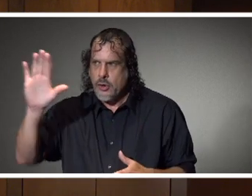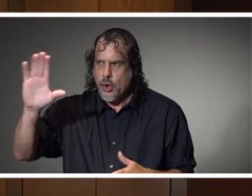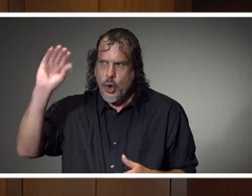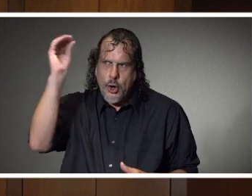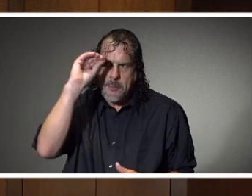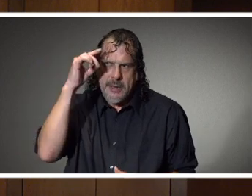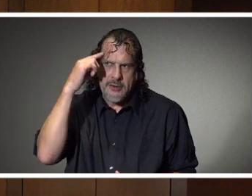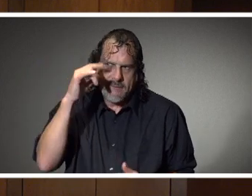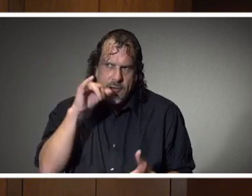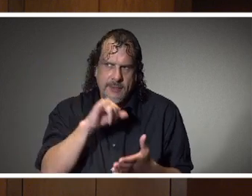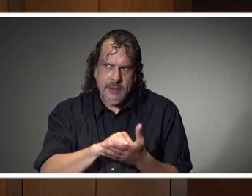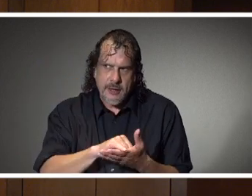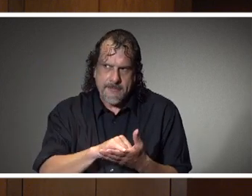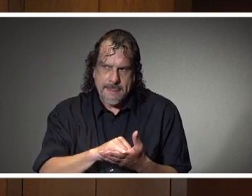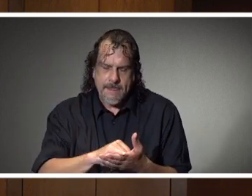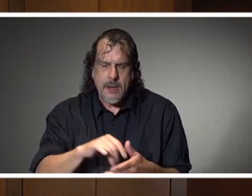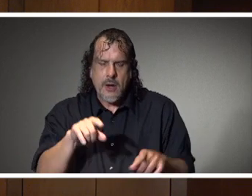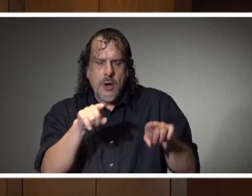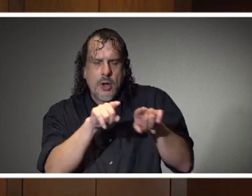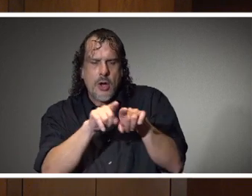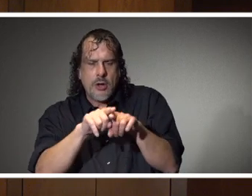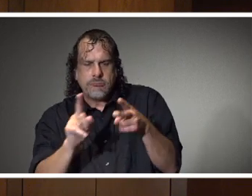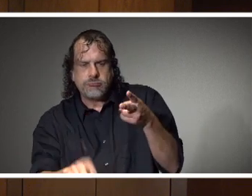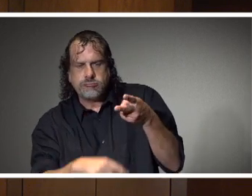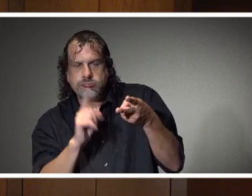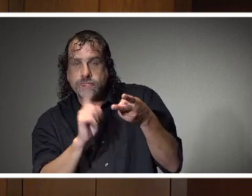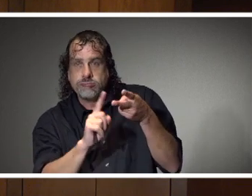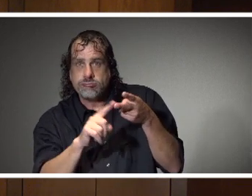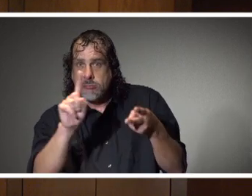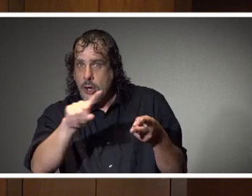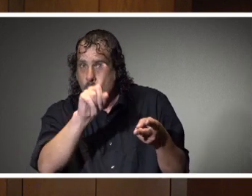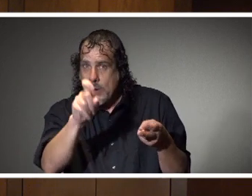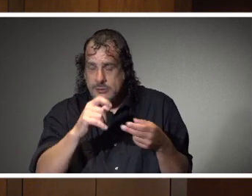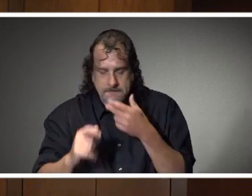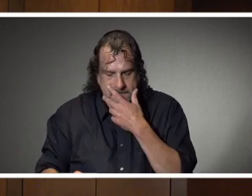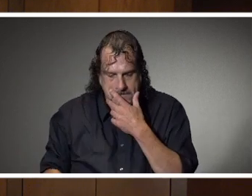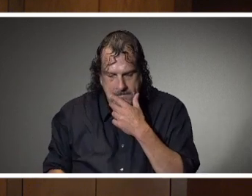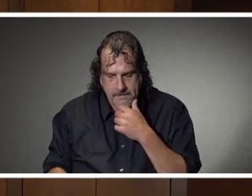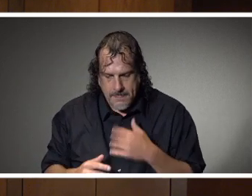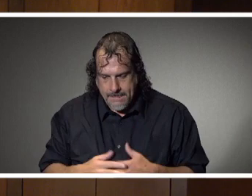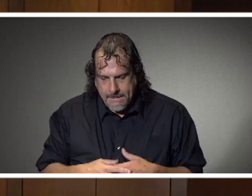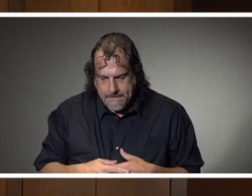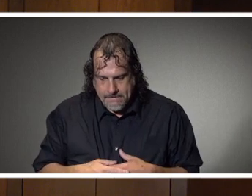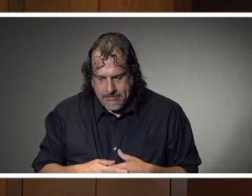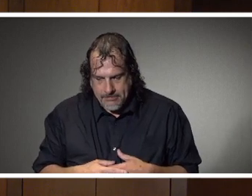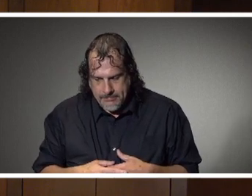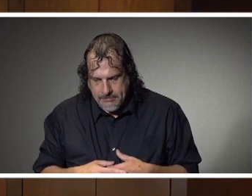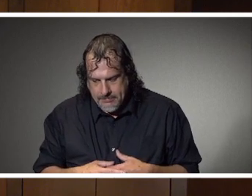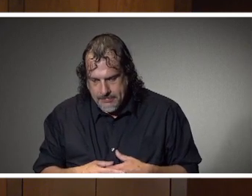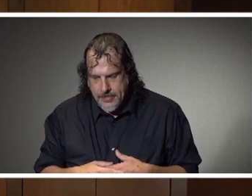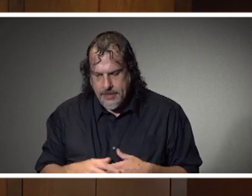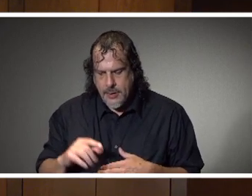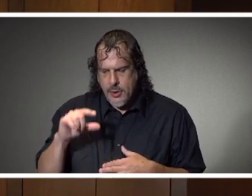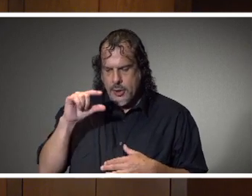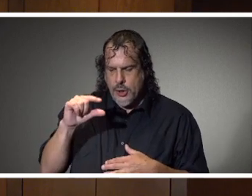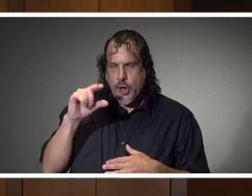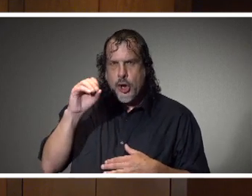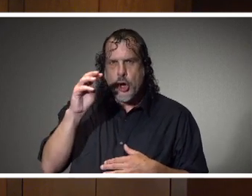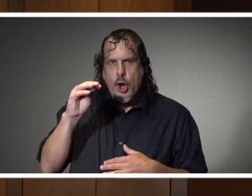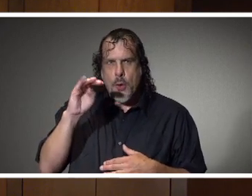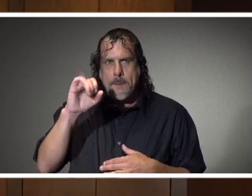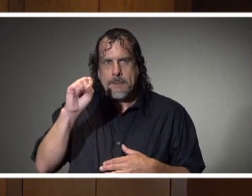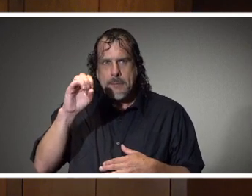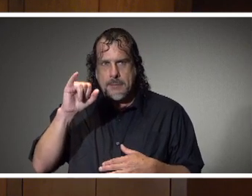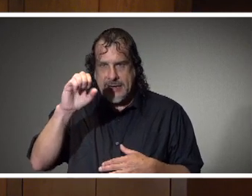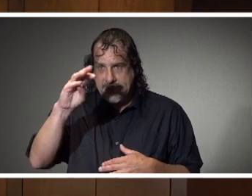on that. And also, the second one would be the Go Mesa funds here on the coast.